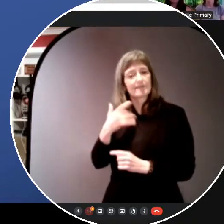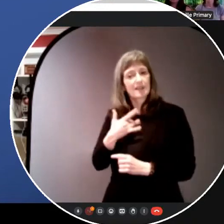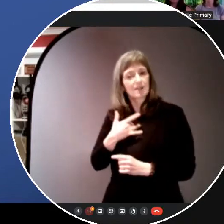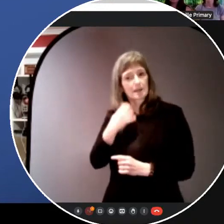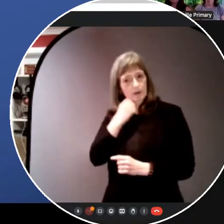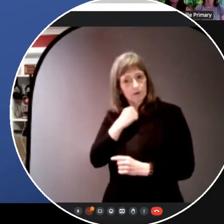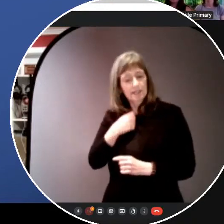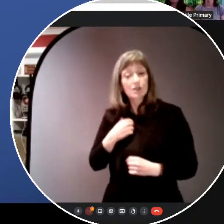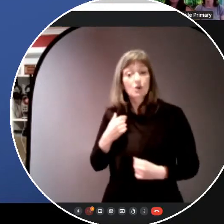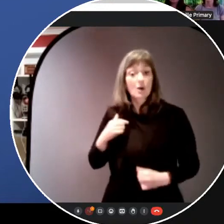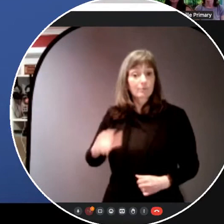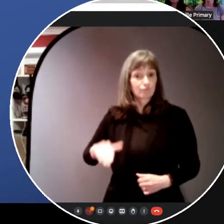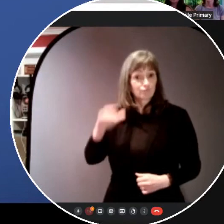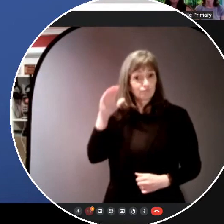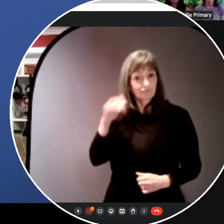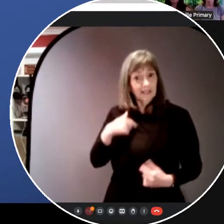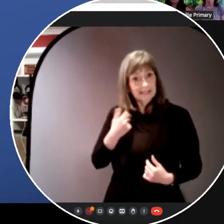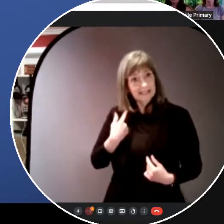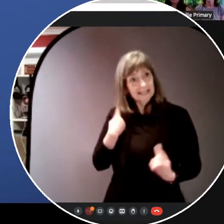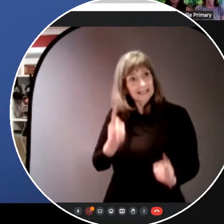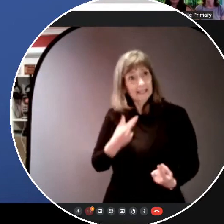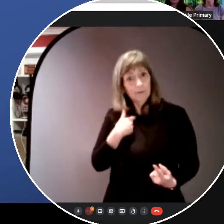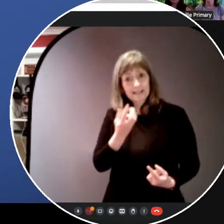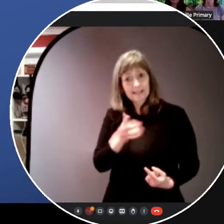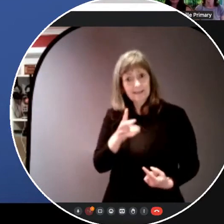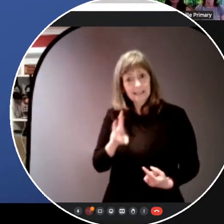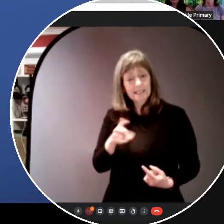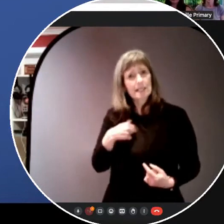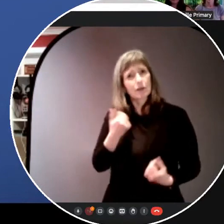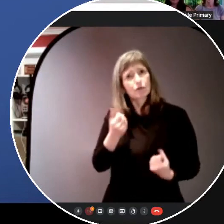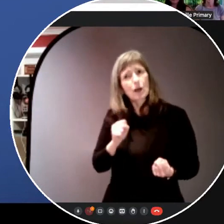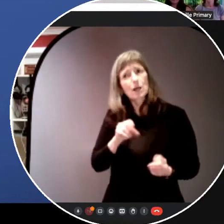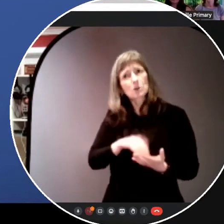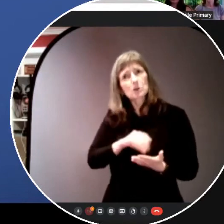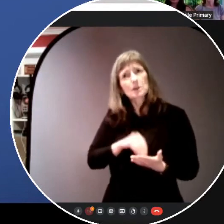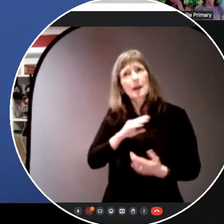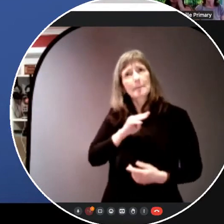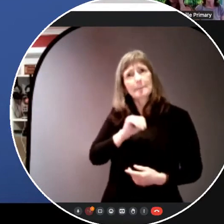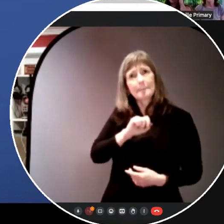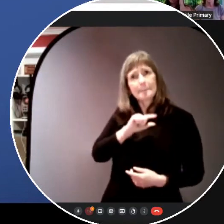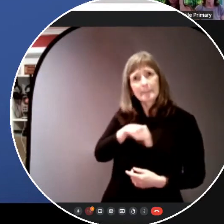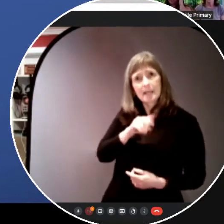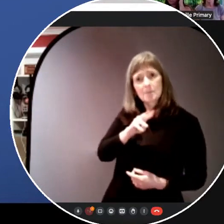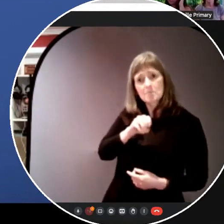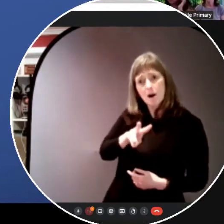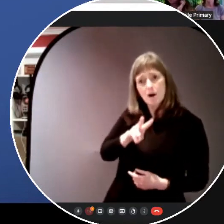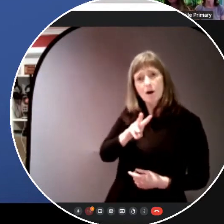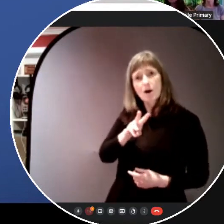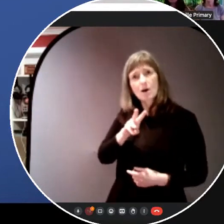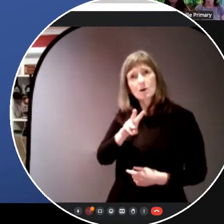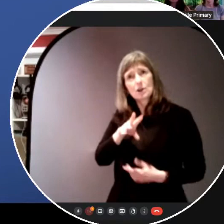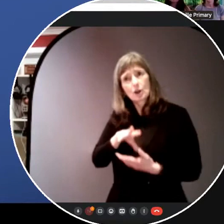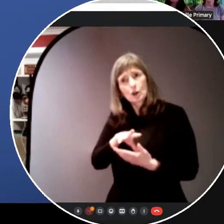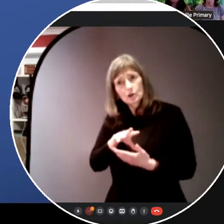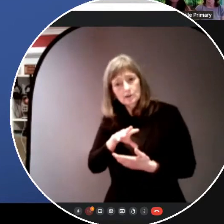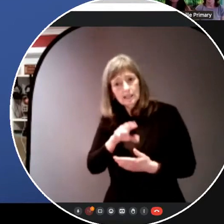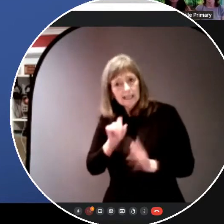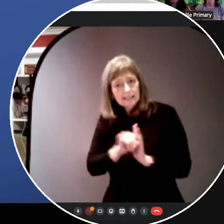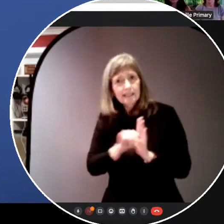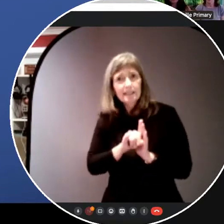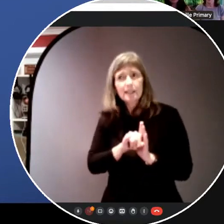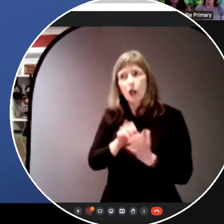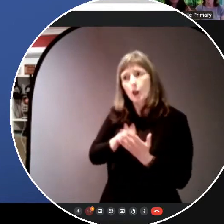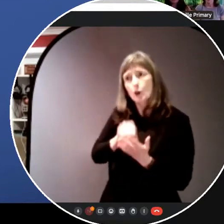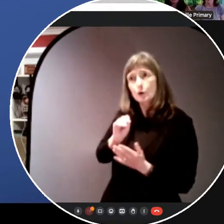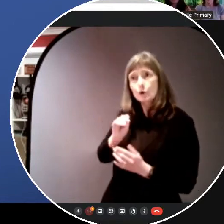17 years old, trying to explore and learn about my Mi'kmaq identity and learn French as a second language, because it was certainly